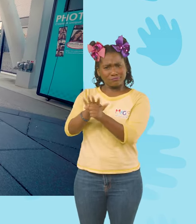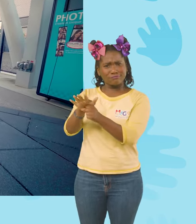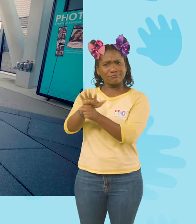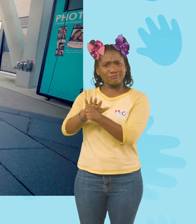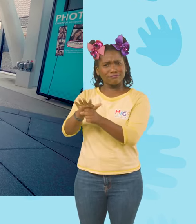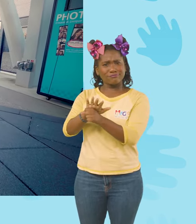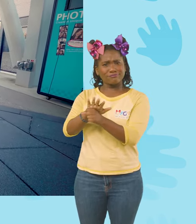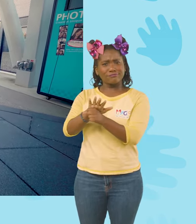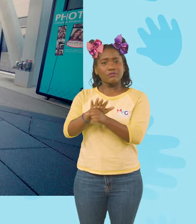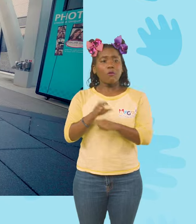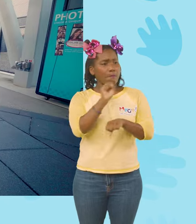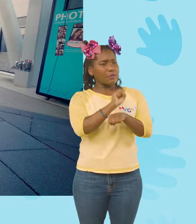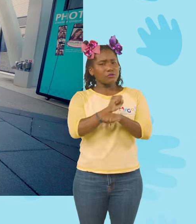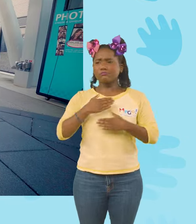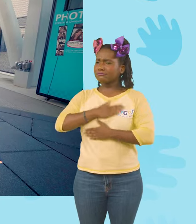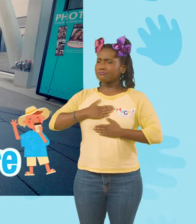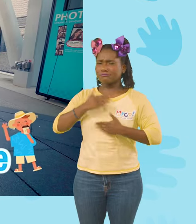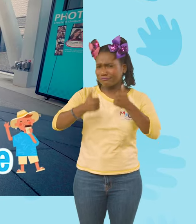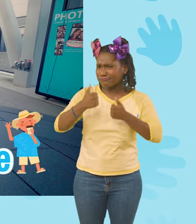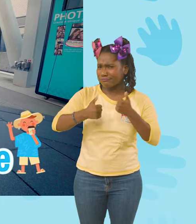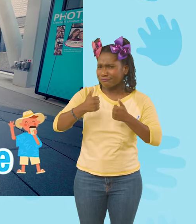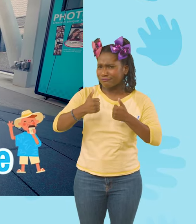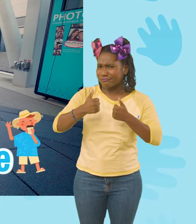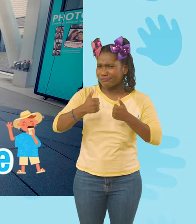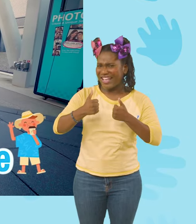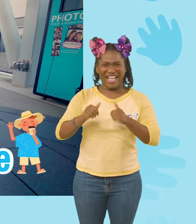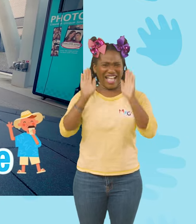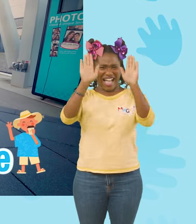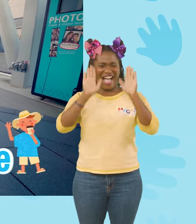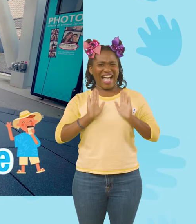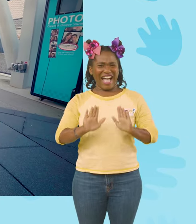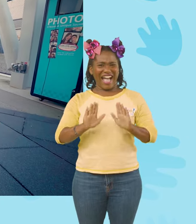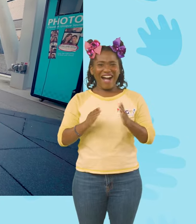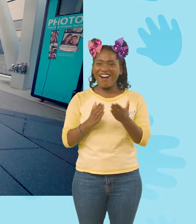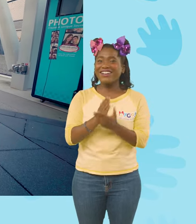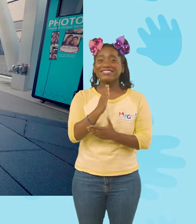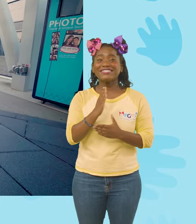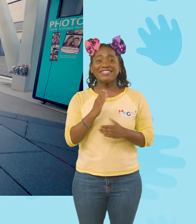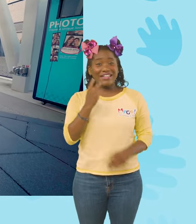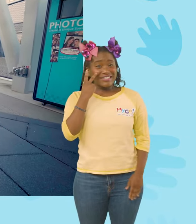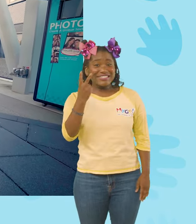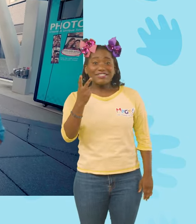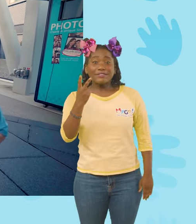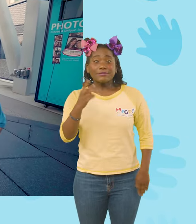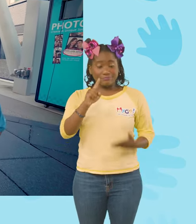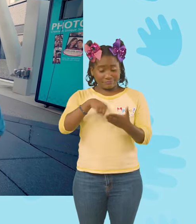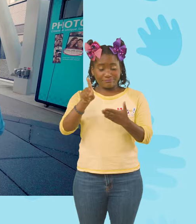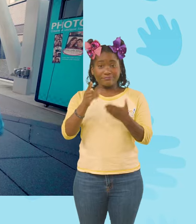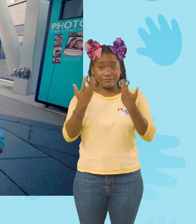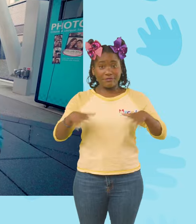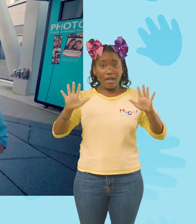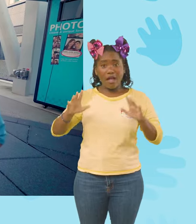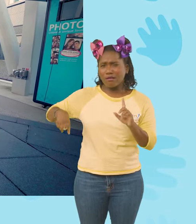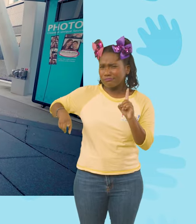great destination. Is it for business or pleasure? Awesome. All right, let's see. You are all